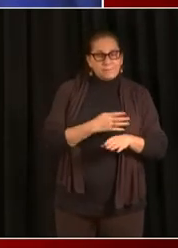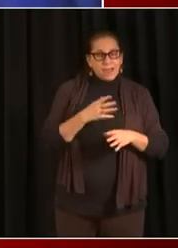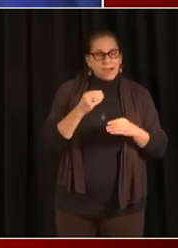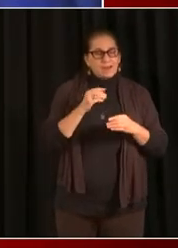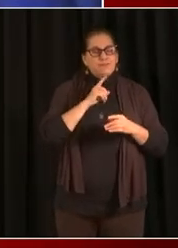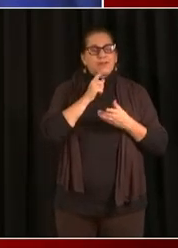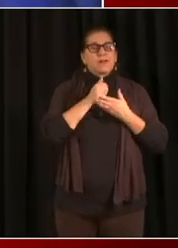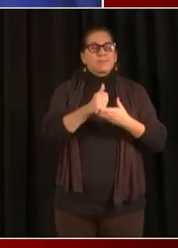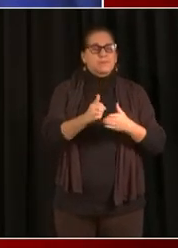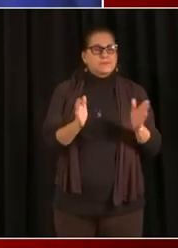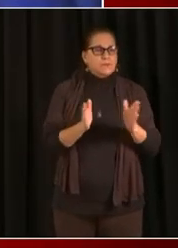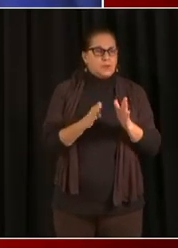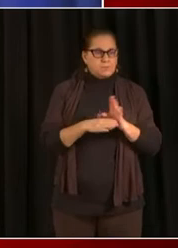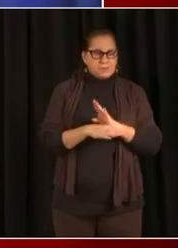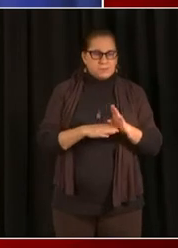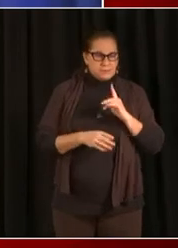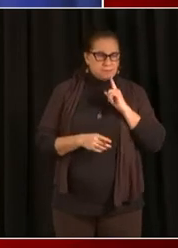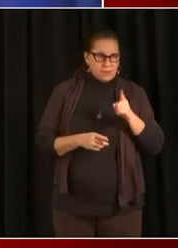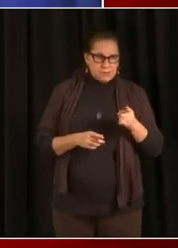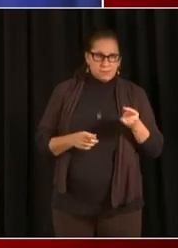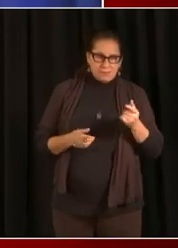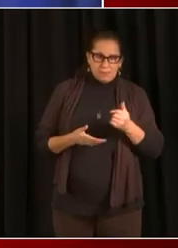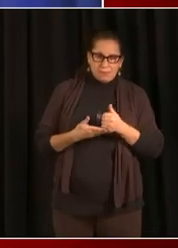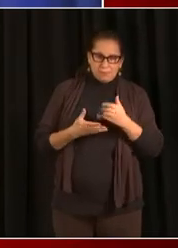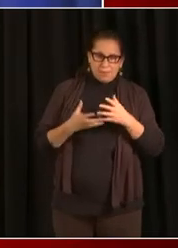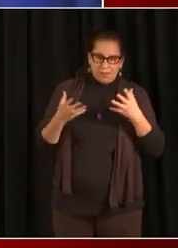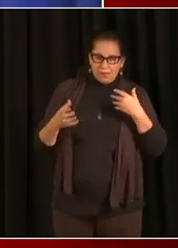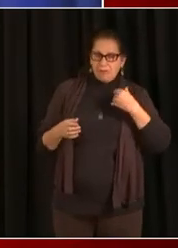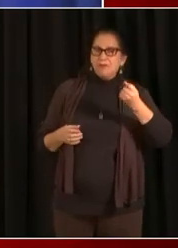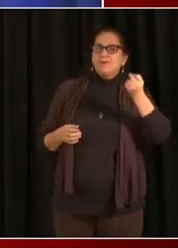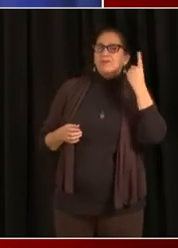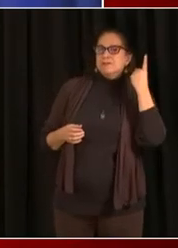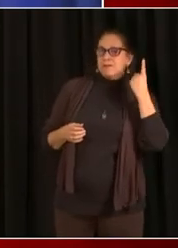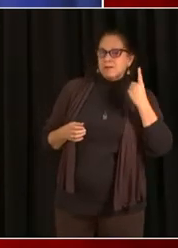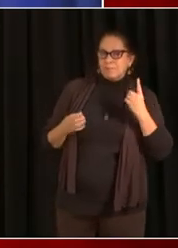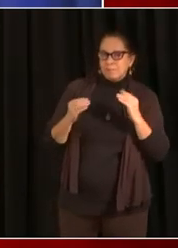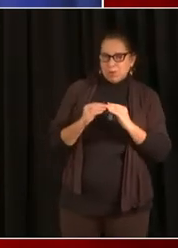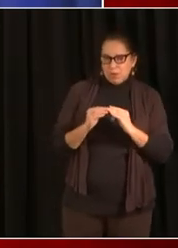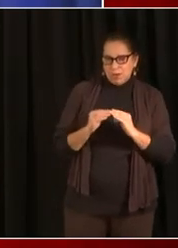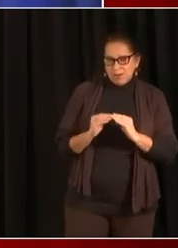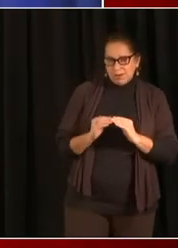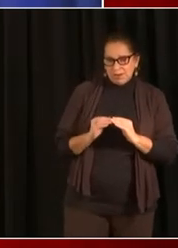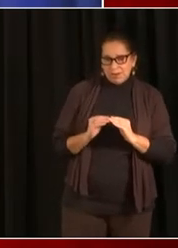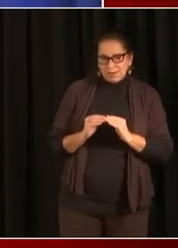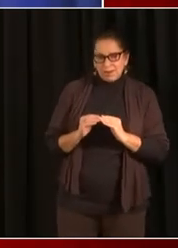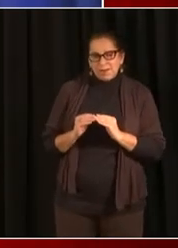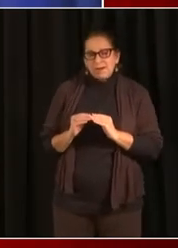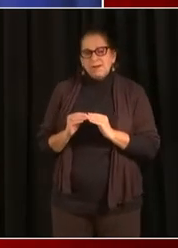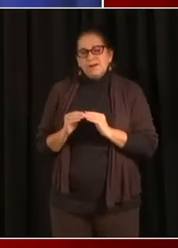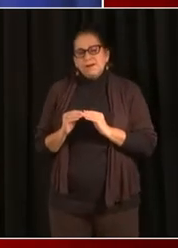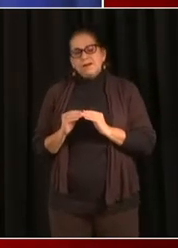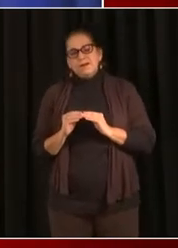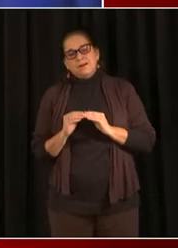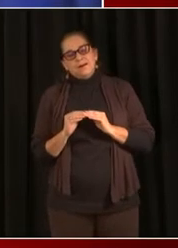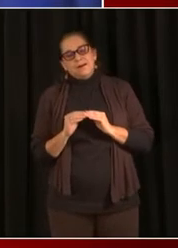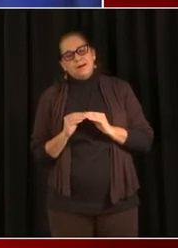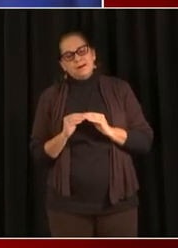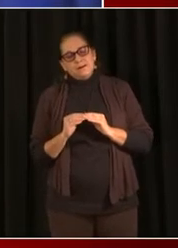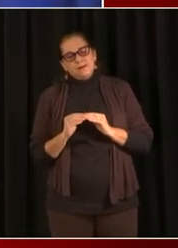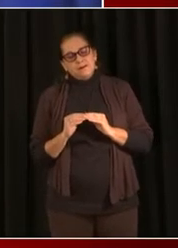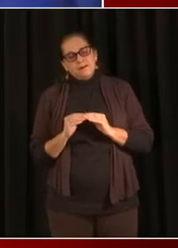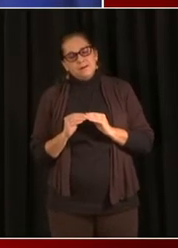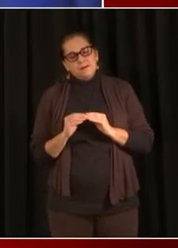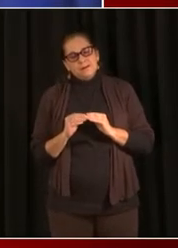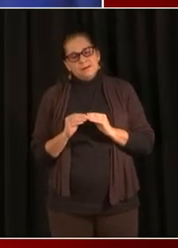business? So I could just really relate to how we've had to completely think about ourselves and how we can fill the needs